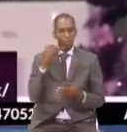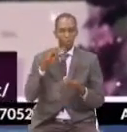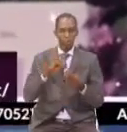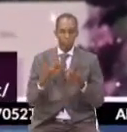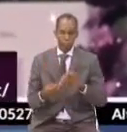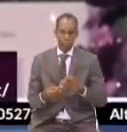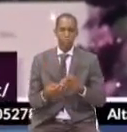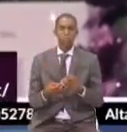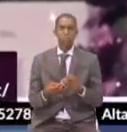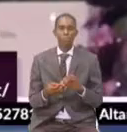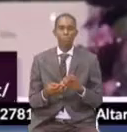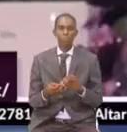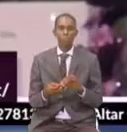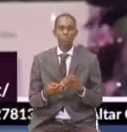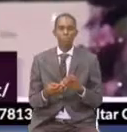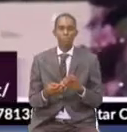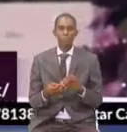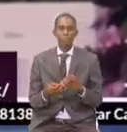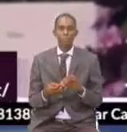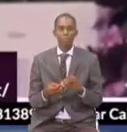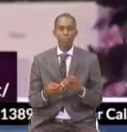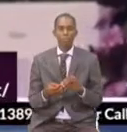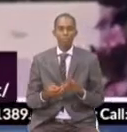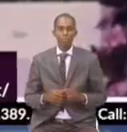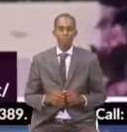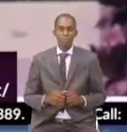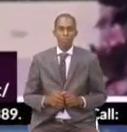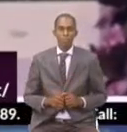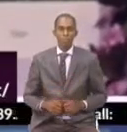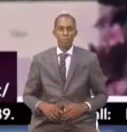And those connecting, please be close.